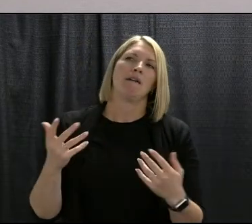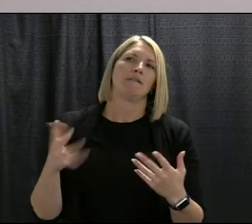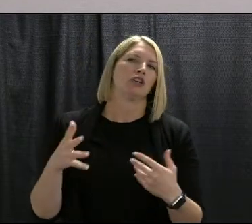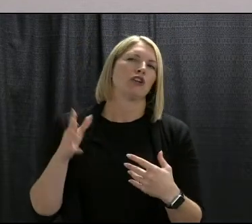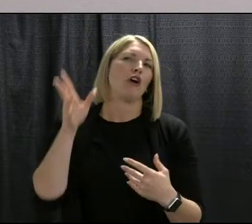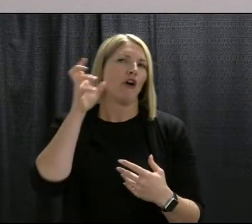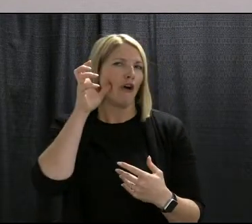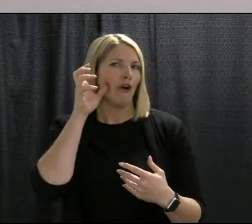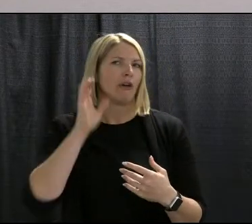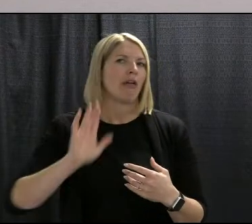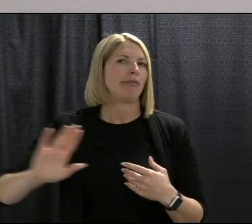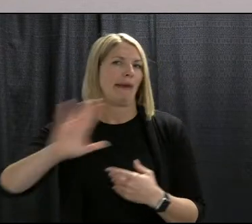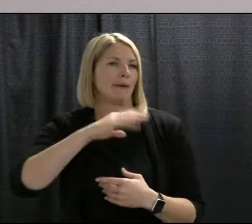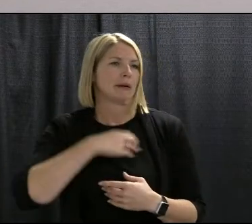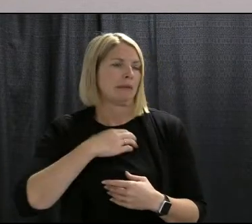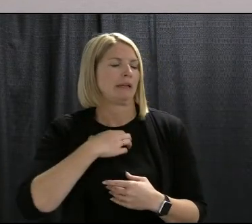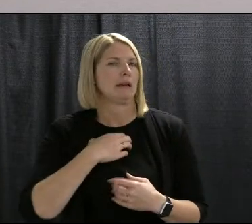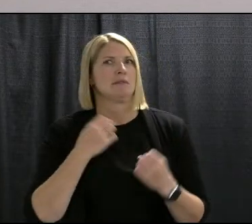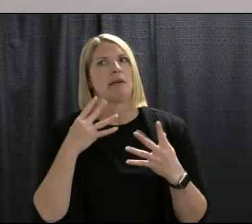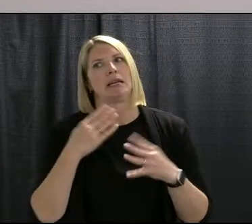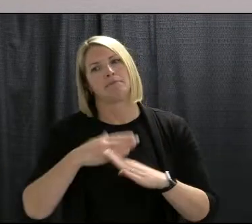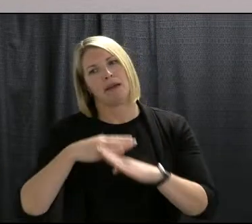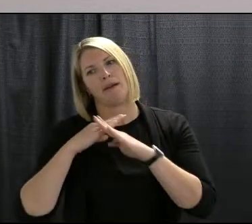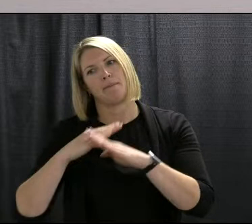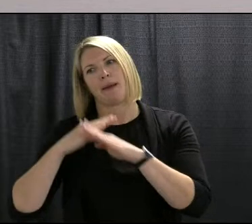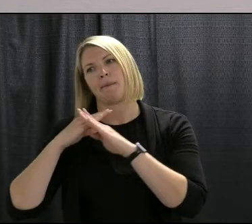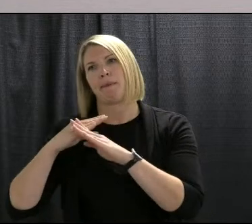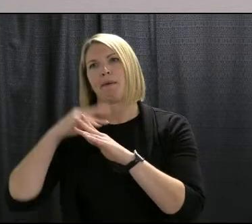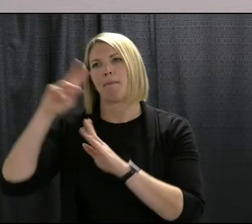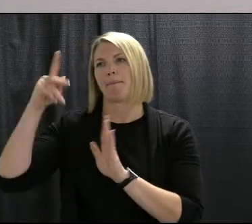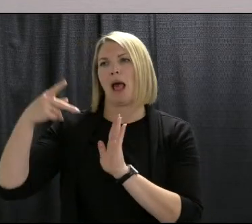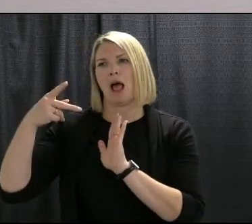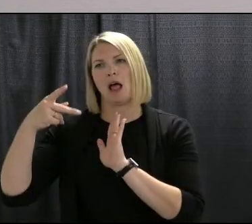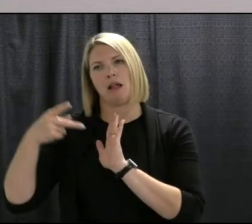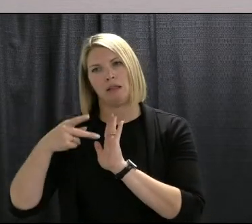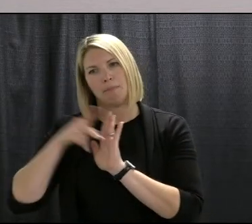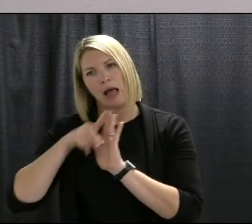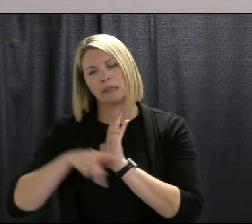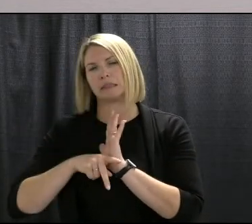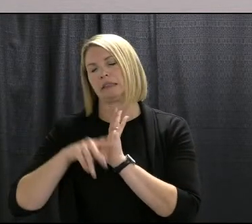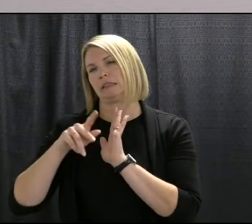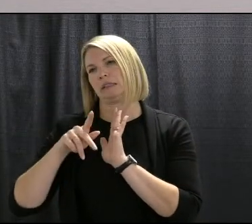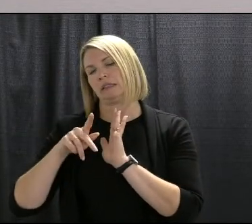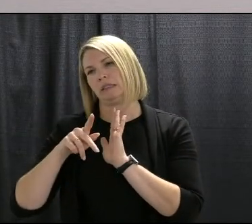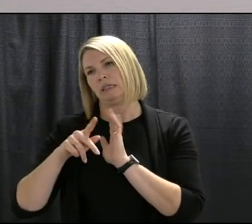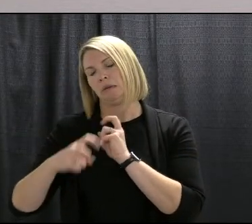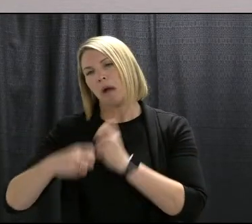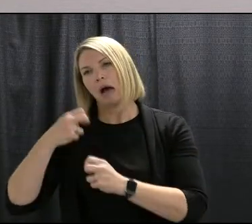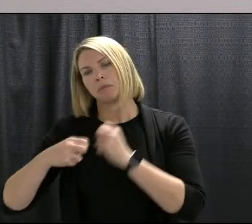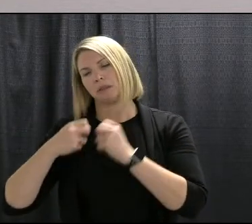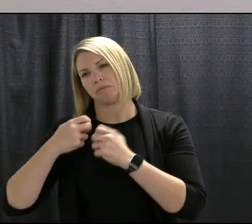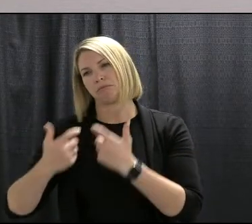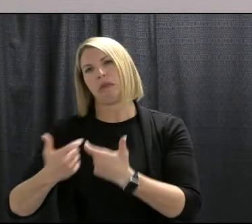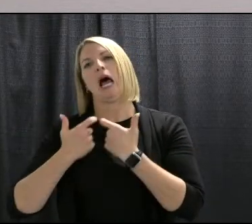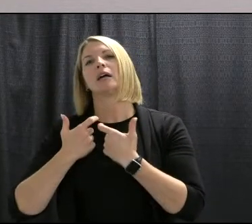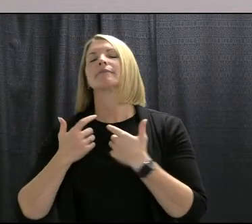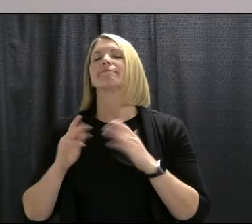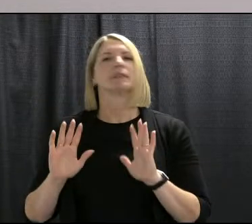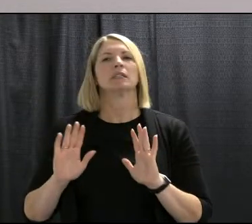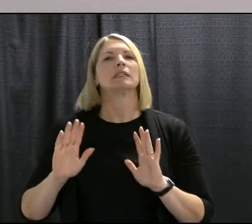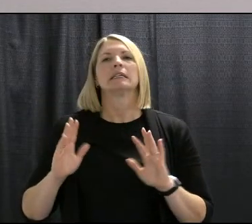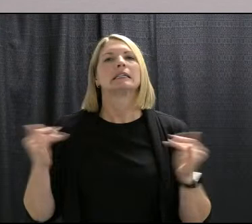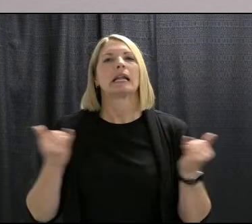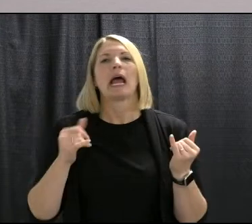business aspects of their operations. It's so important that they're at the table helping shape those regulations that are going to be the foundation of